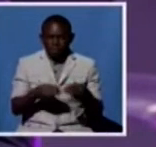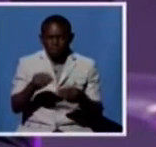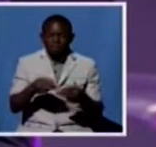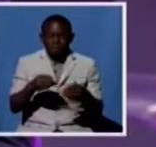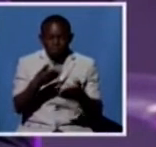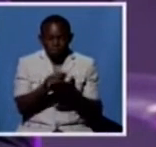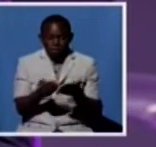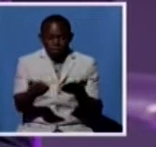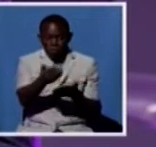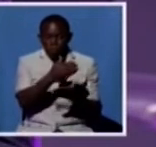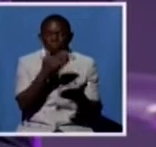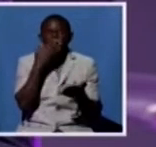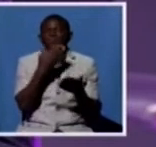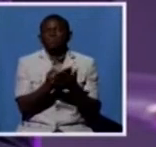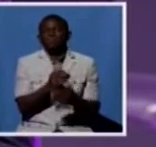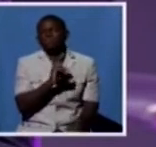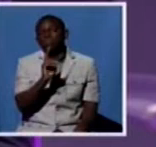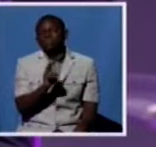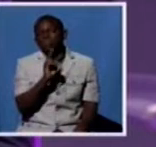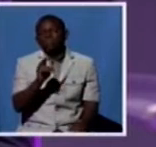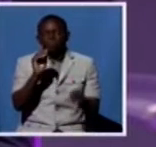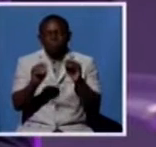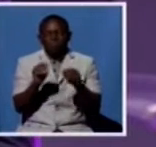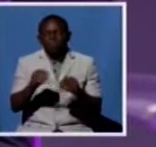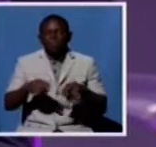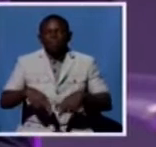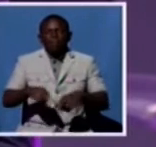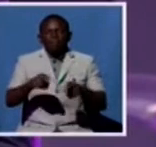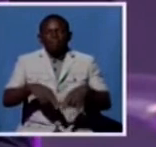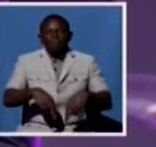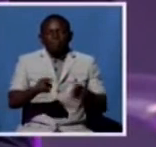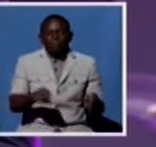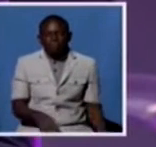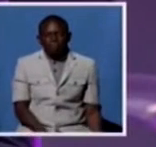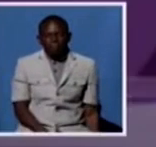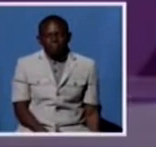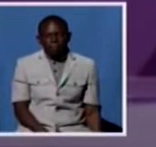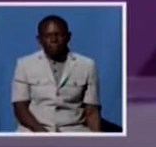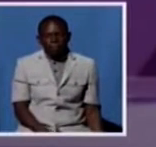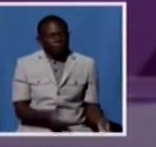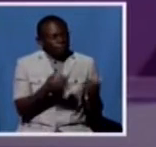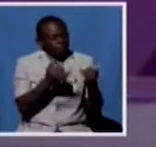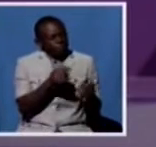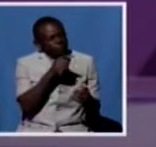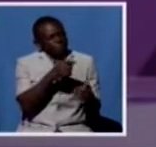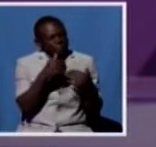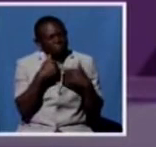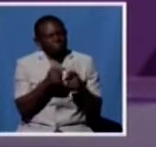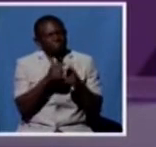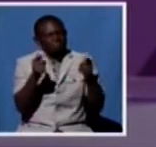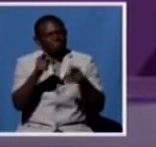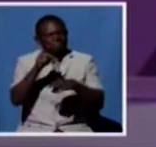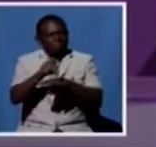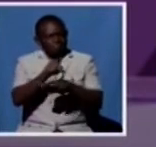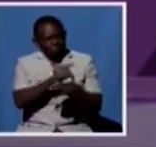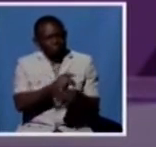and the roads are essentially required. Now let's look at one of the biggest projects that you're managing. I'm assuming Tollgates